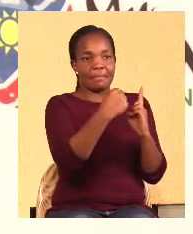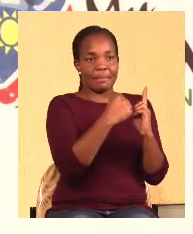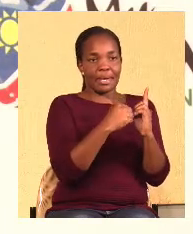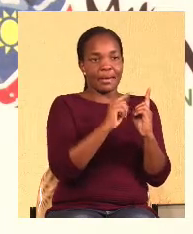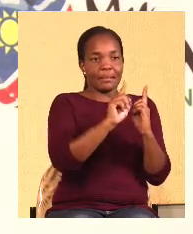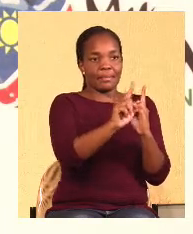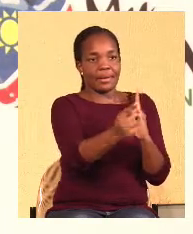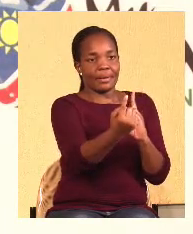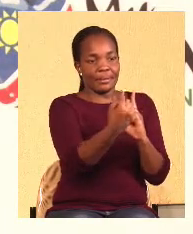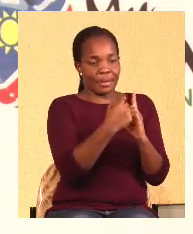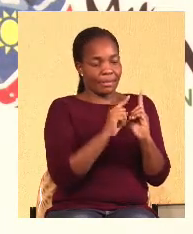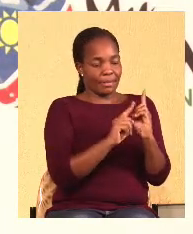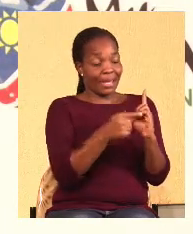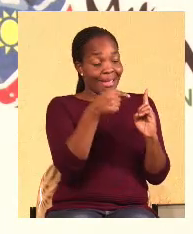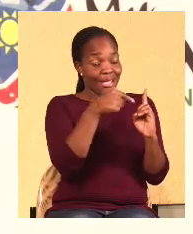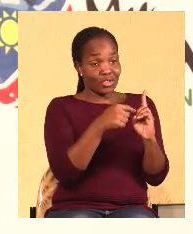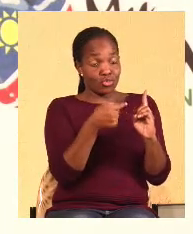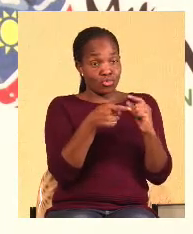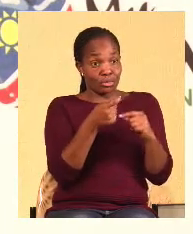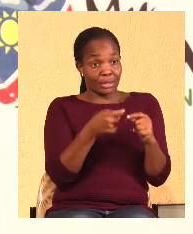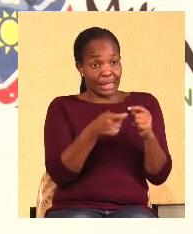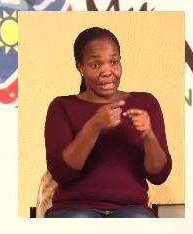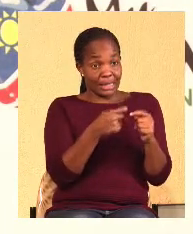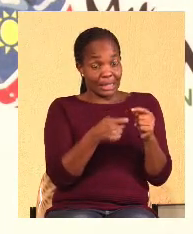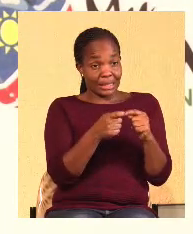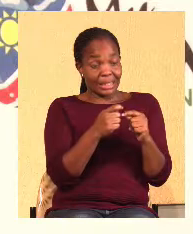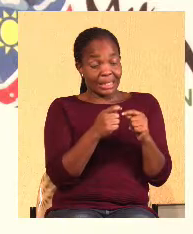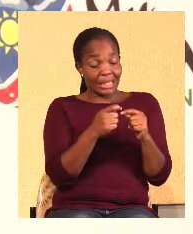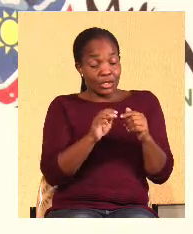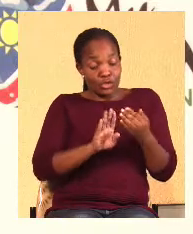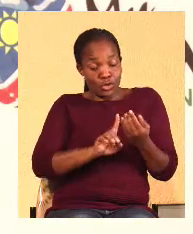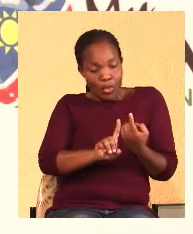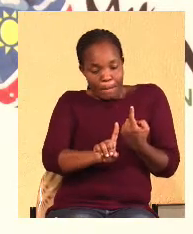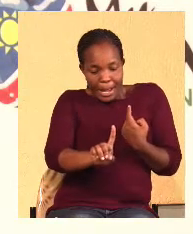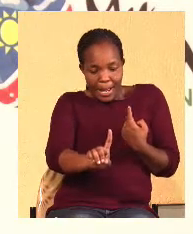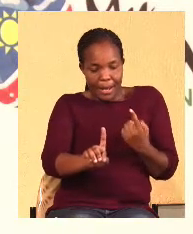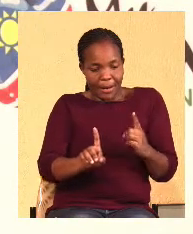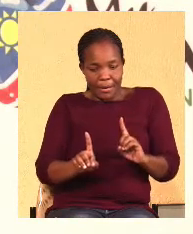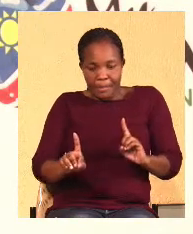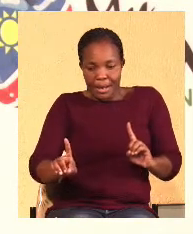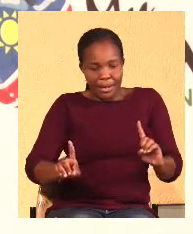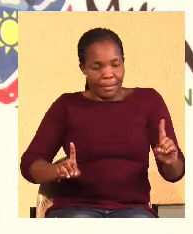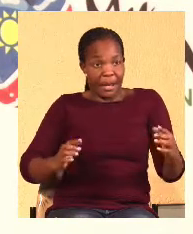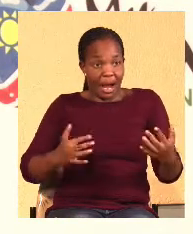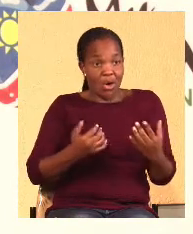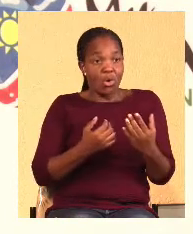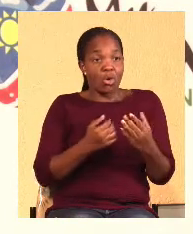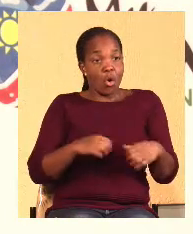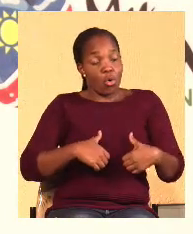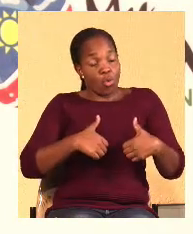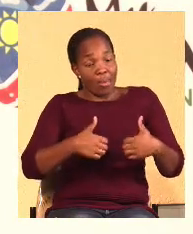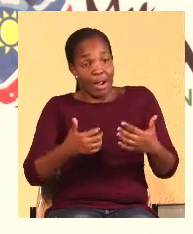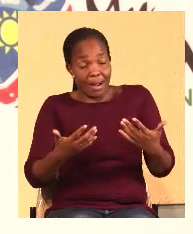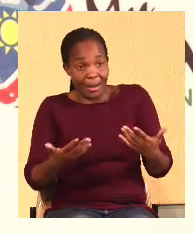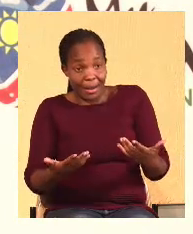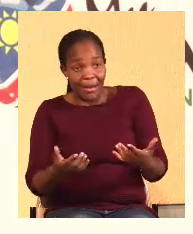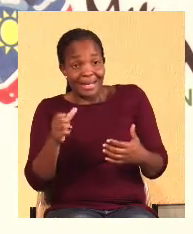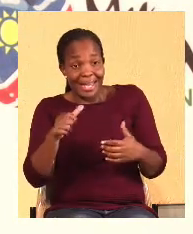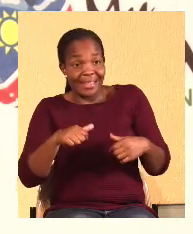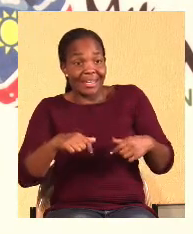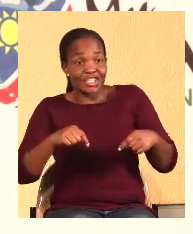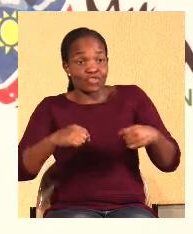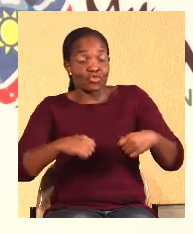trade, and the customers in terms of social distancing, in terms of sanitation, and in terms of also other health measures that